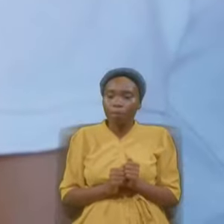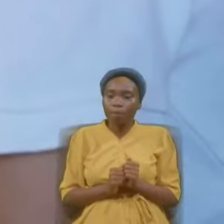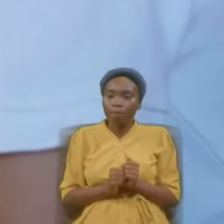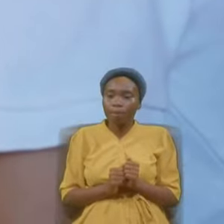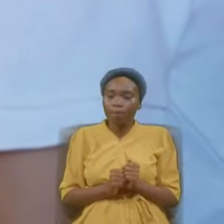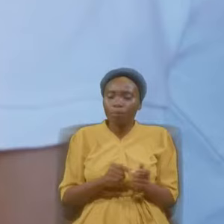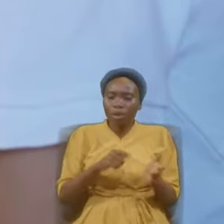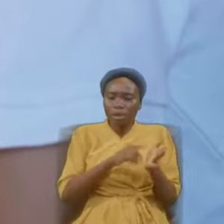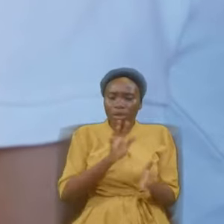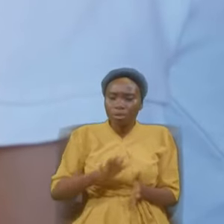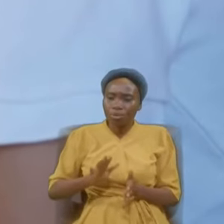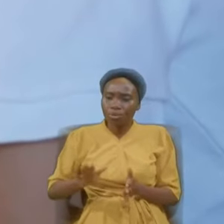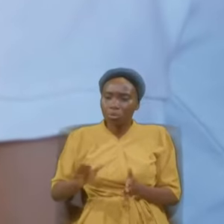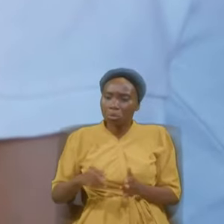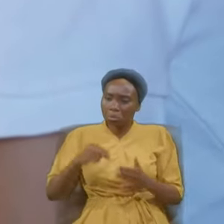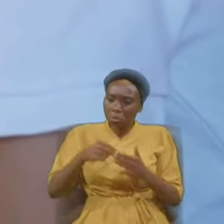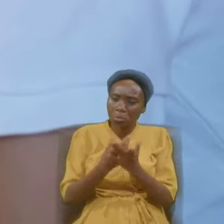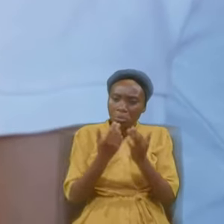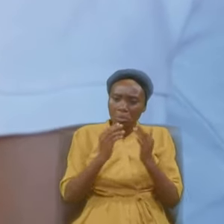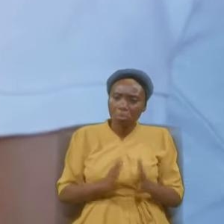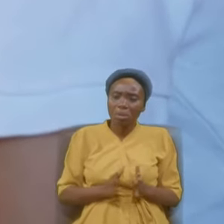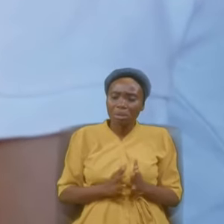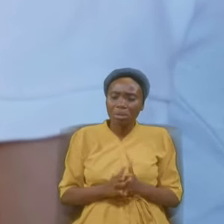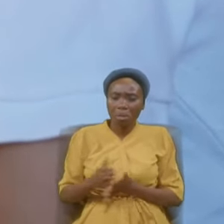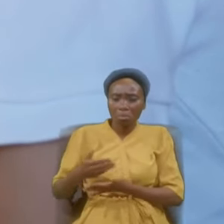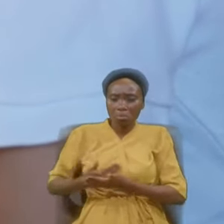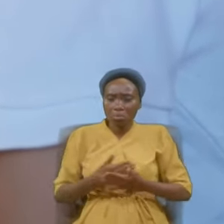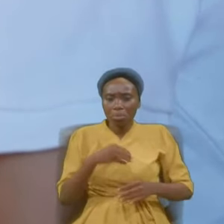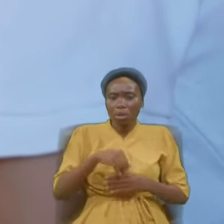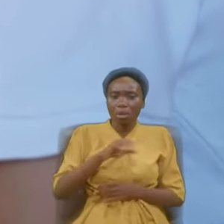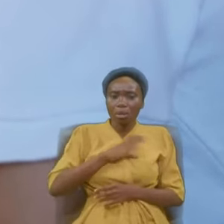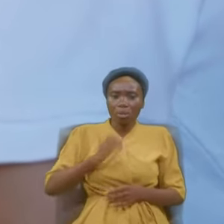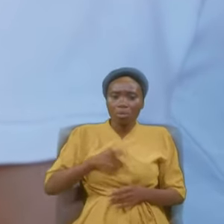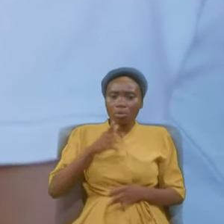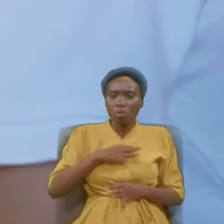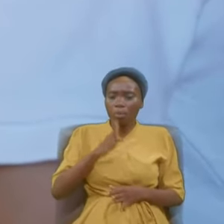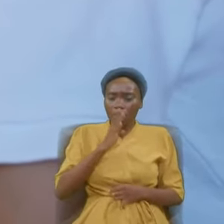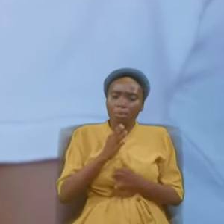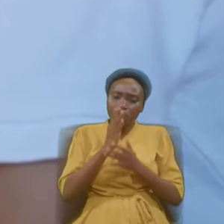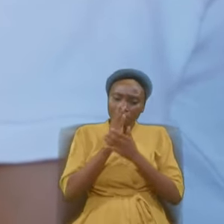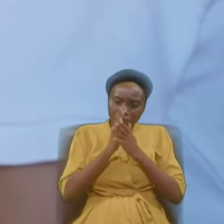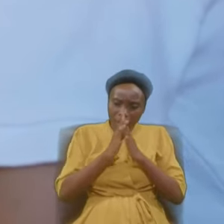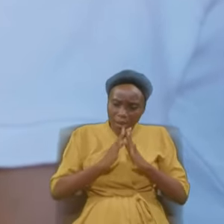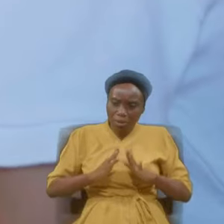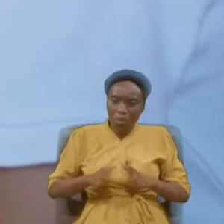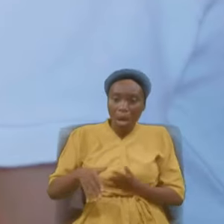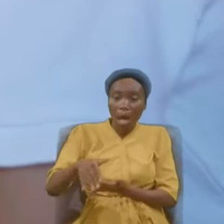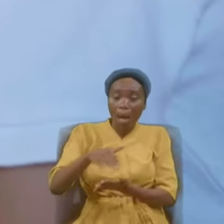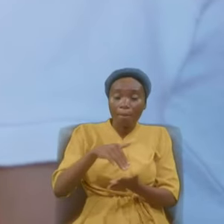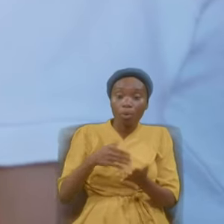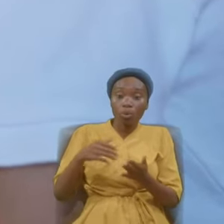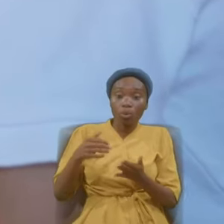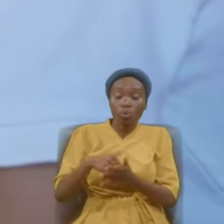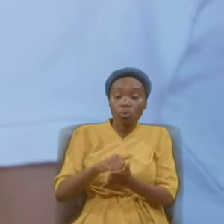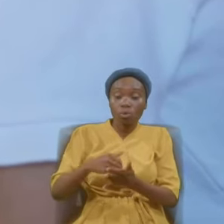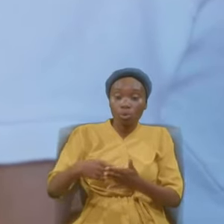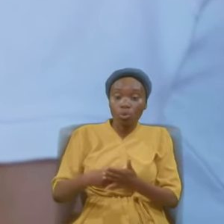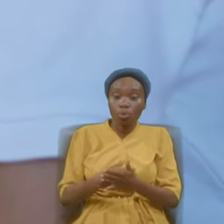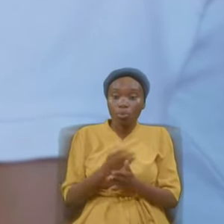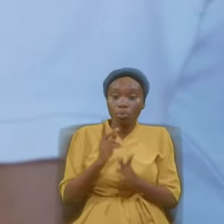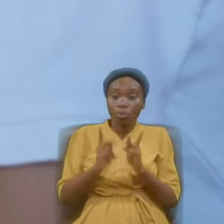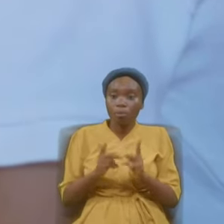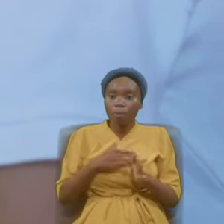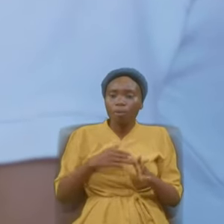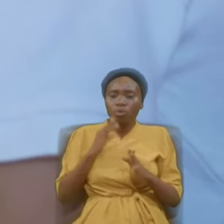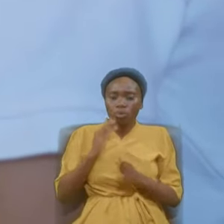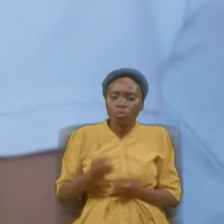are children. These are newcomers. These are babes in Christ. And you'll be gentle among those newcomers, and you'll be